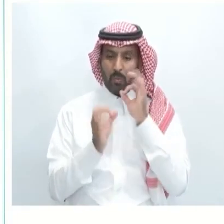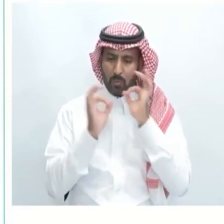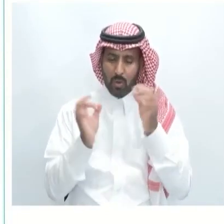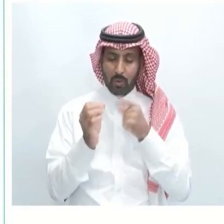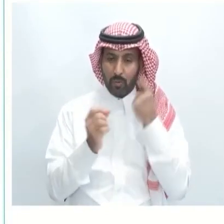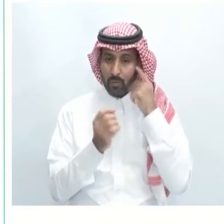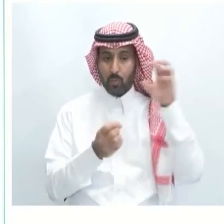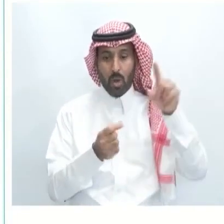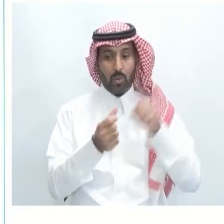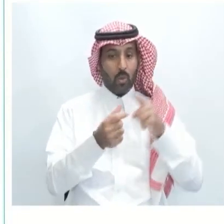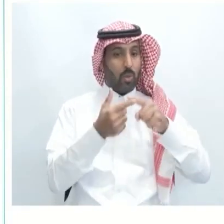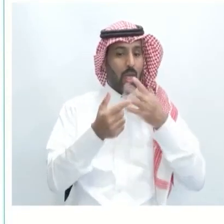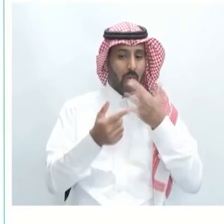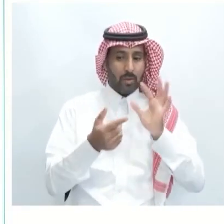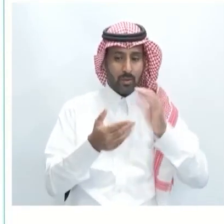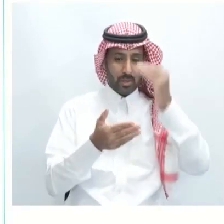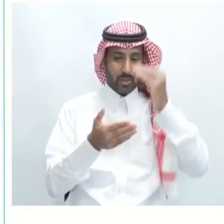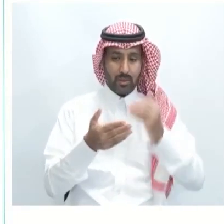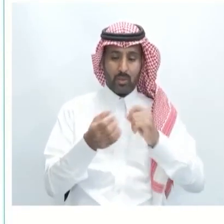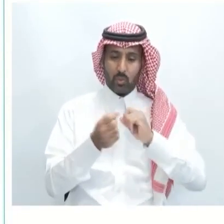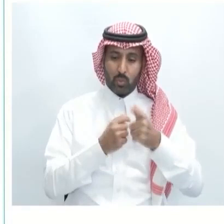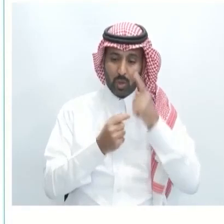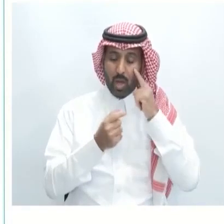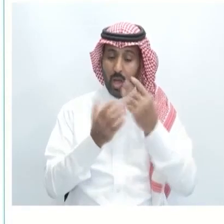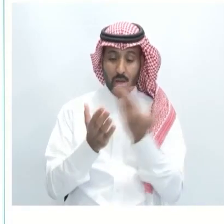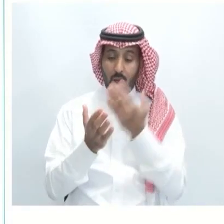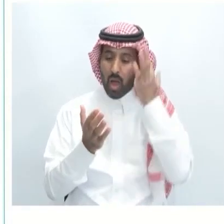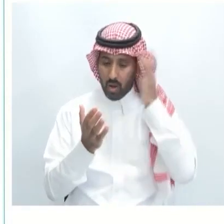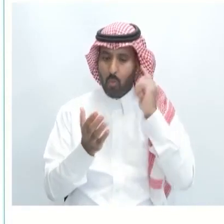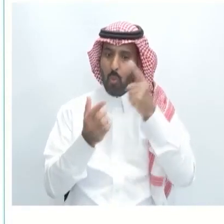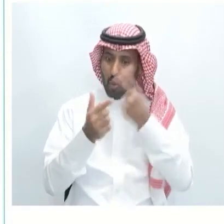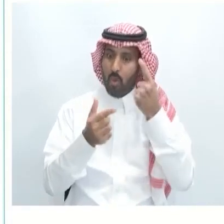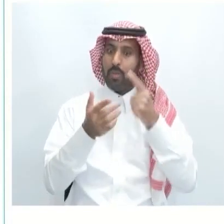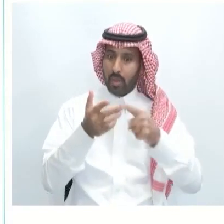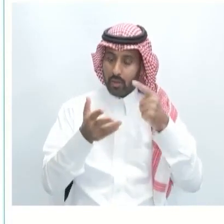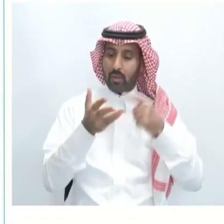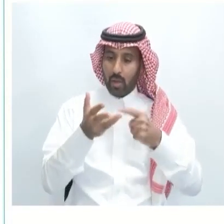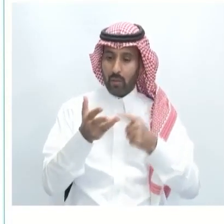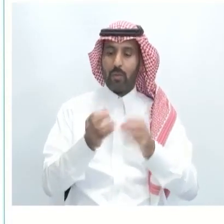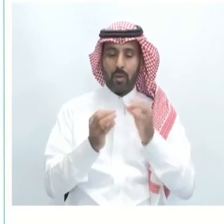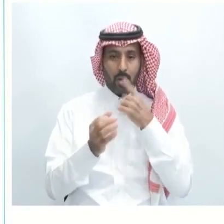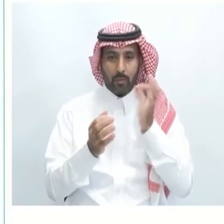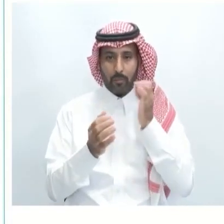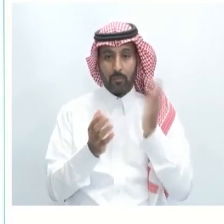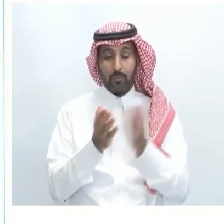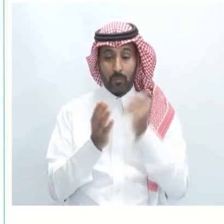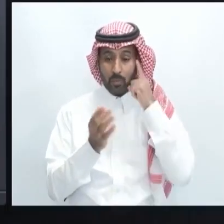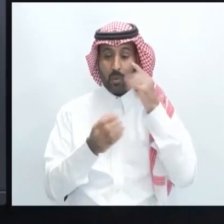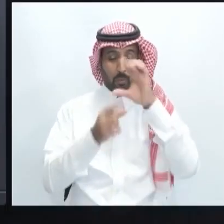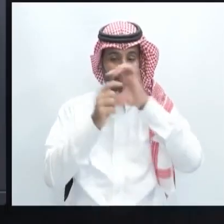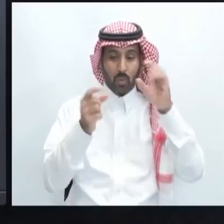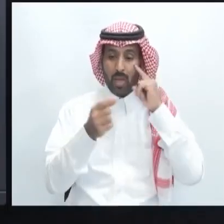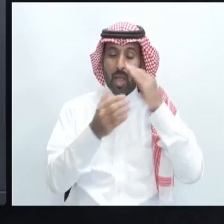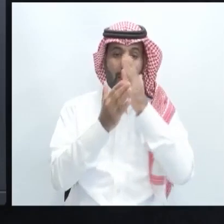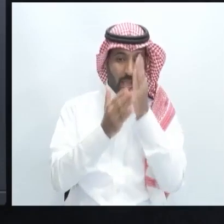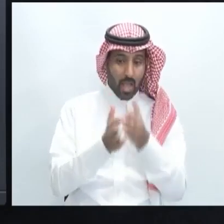smoother transitions so that readers can follow the events and ideas more easily. So they come between ideas,